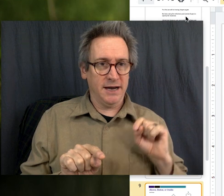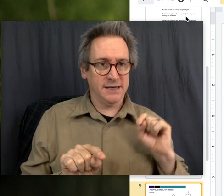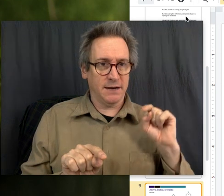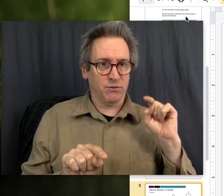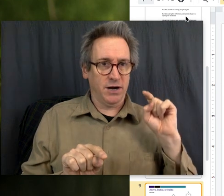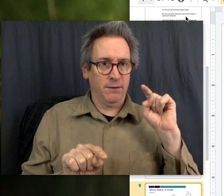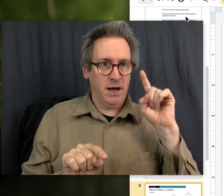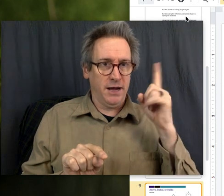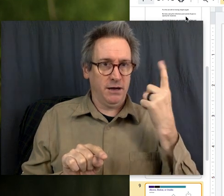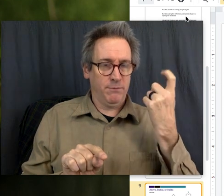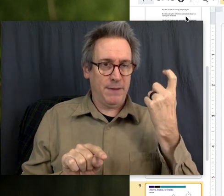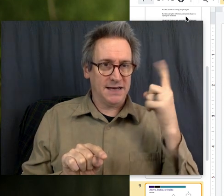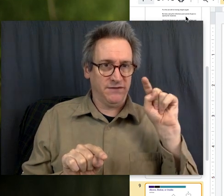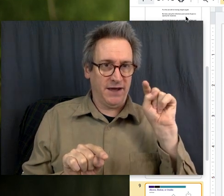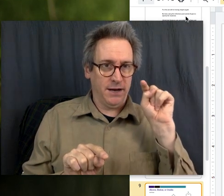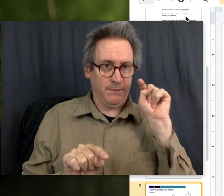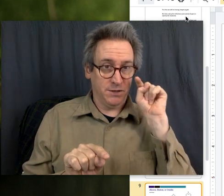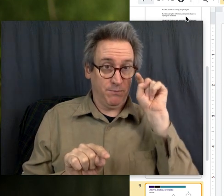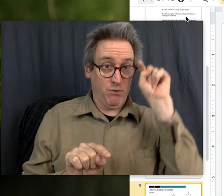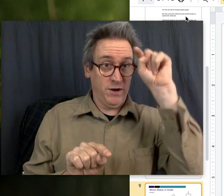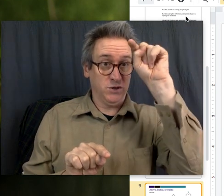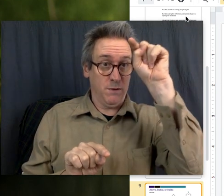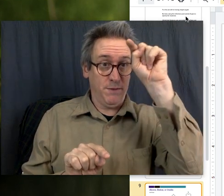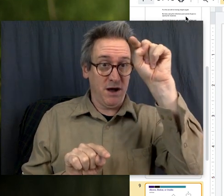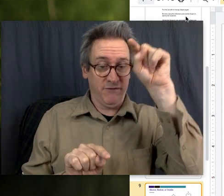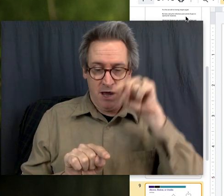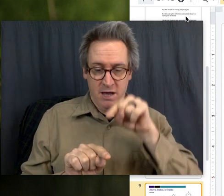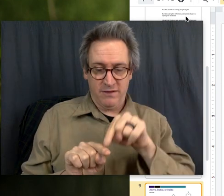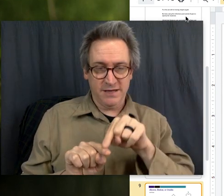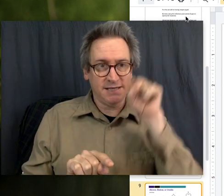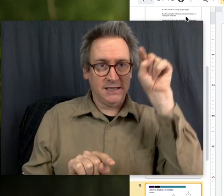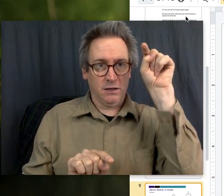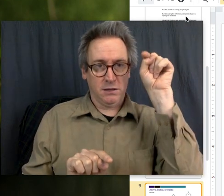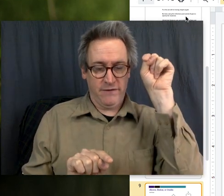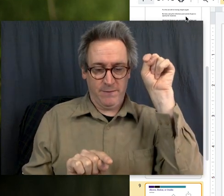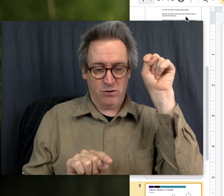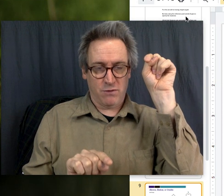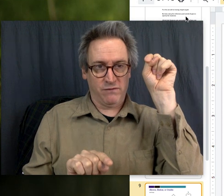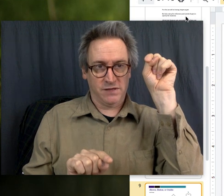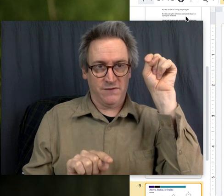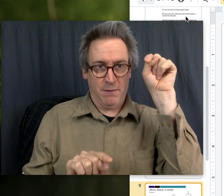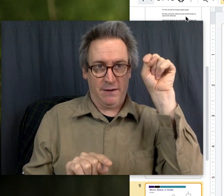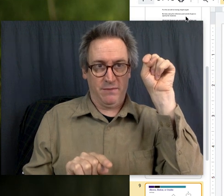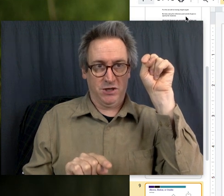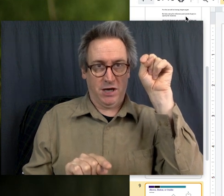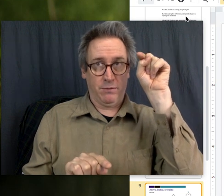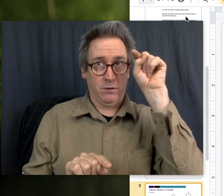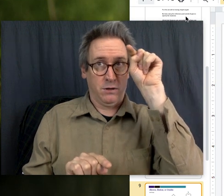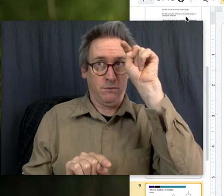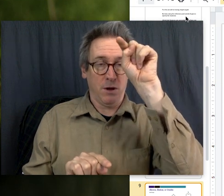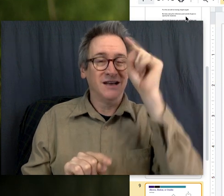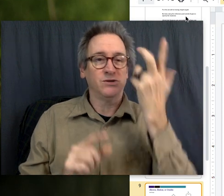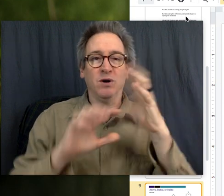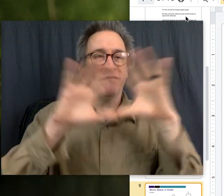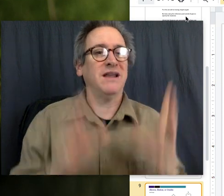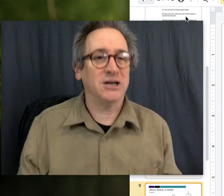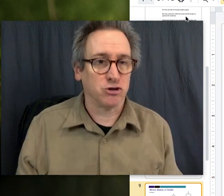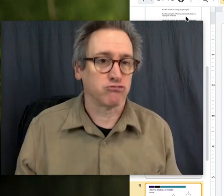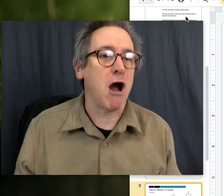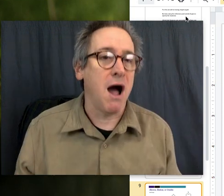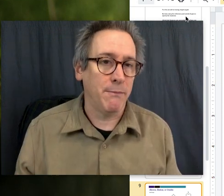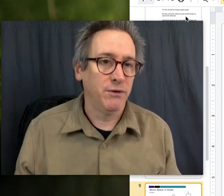and as I bring my passive hand up to point to above, this is still giving me the reference at the bottom of the shape. So we don't ever